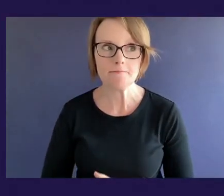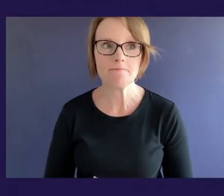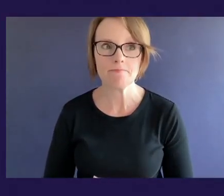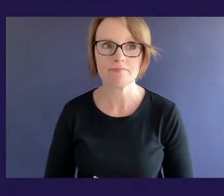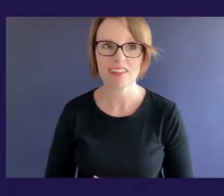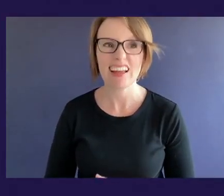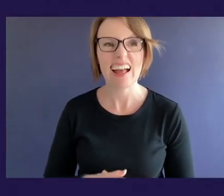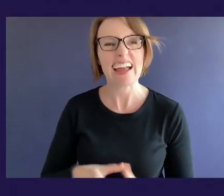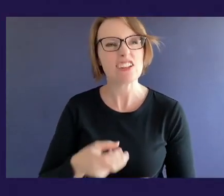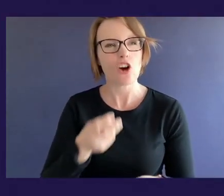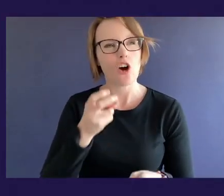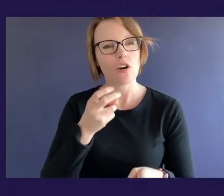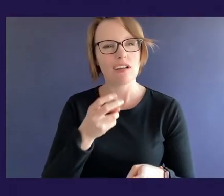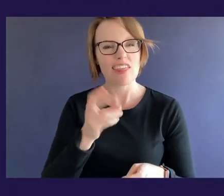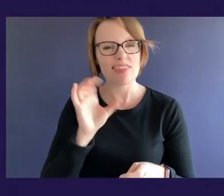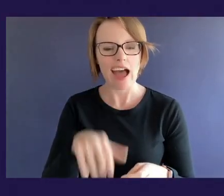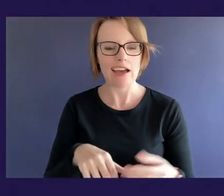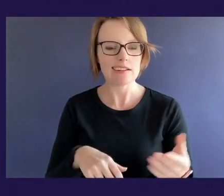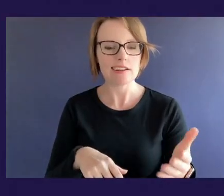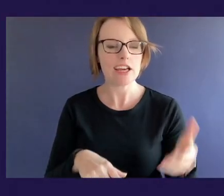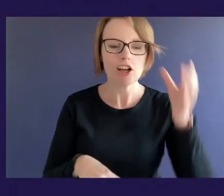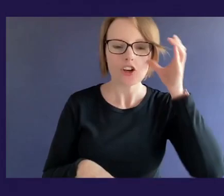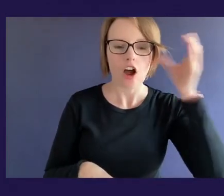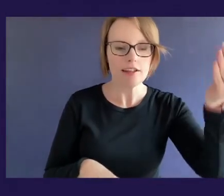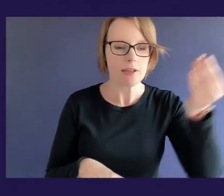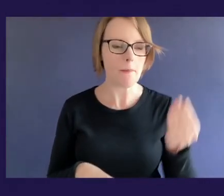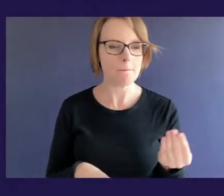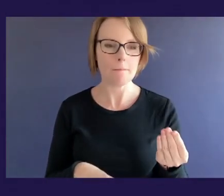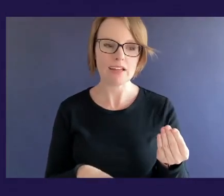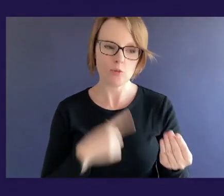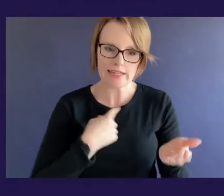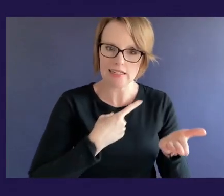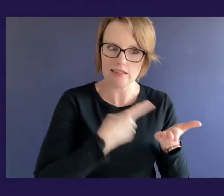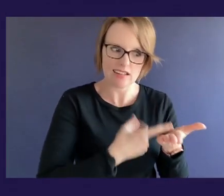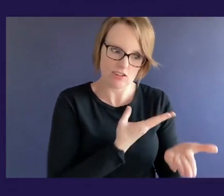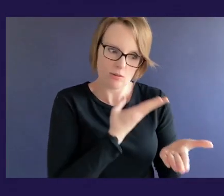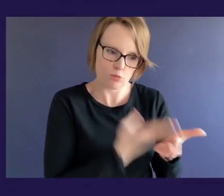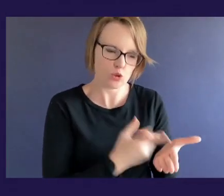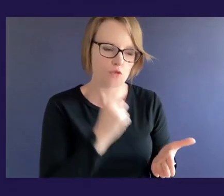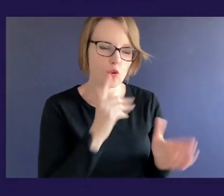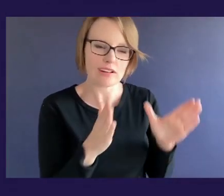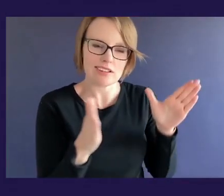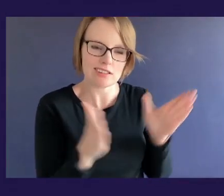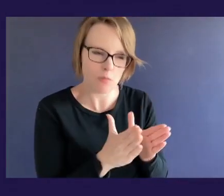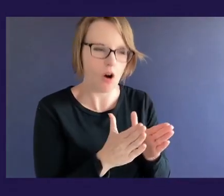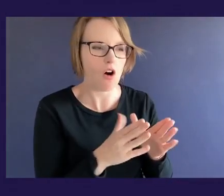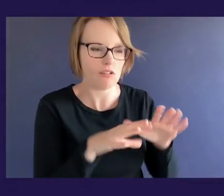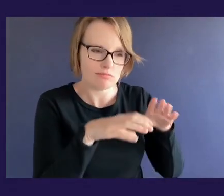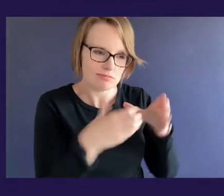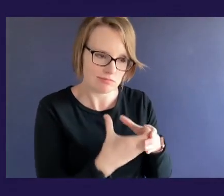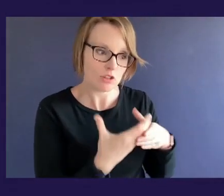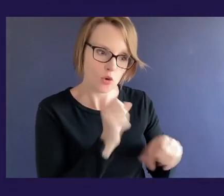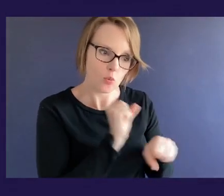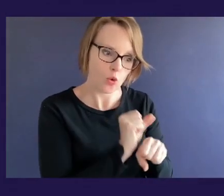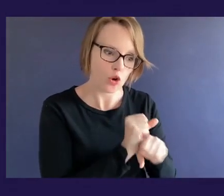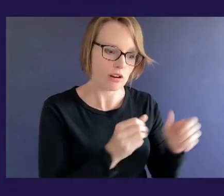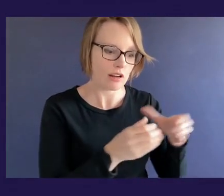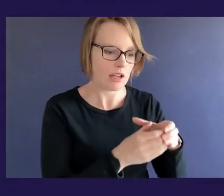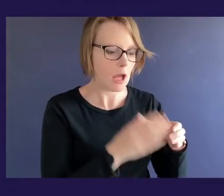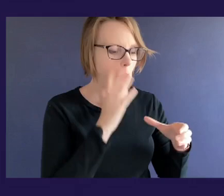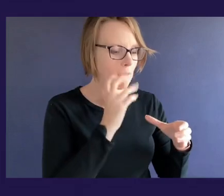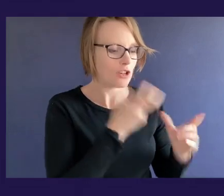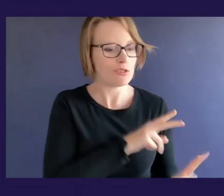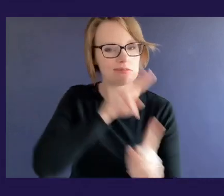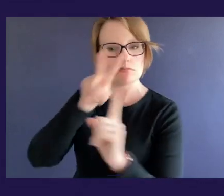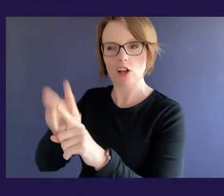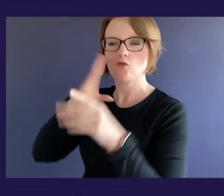really hard ones, right? Not only we can prove that maybe it works in a small context, but the amount of effort needed to sort of